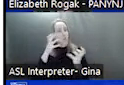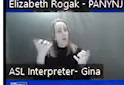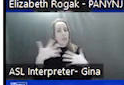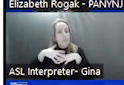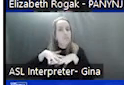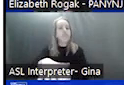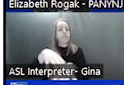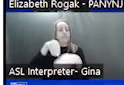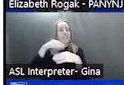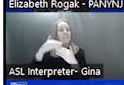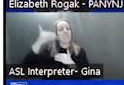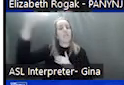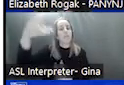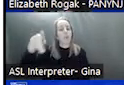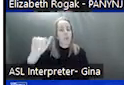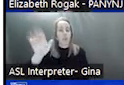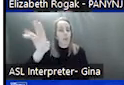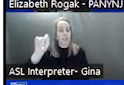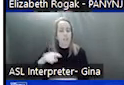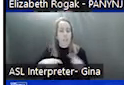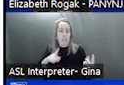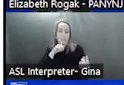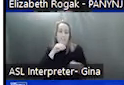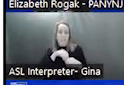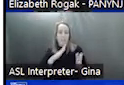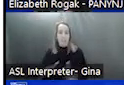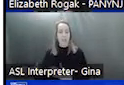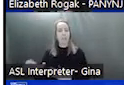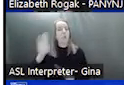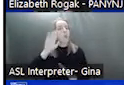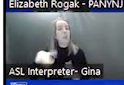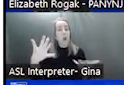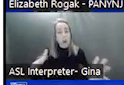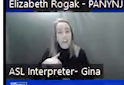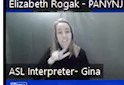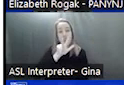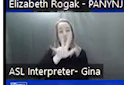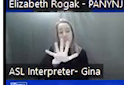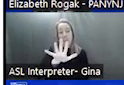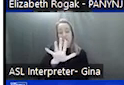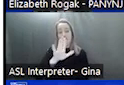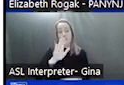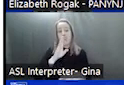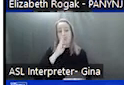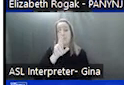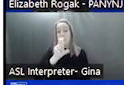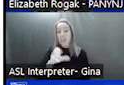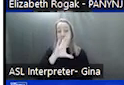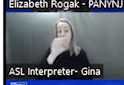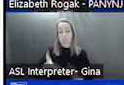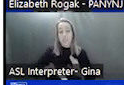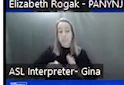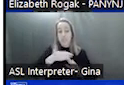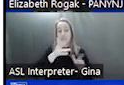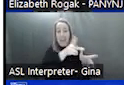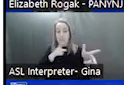Authority bus terminal. We note that there are at least 35 operators that are on the curbsides today with permits who would fall into